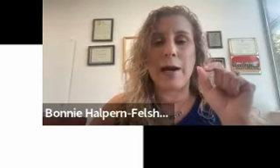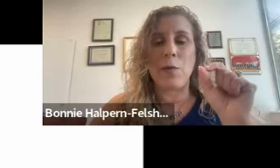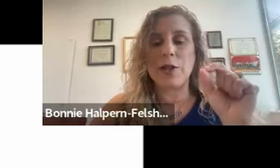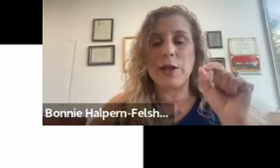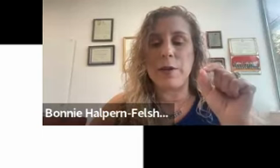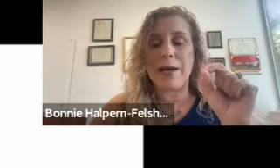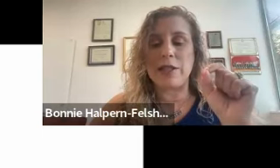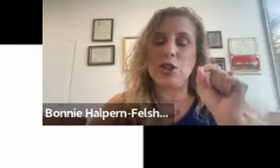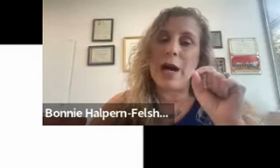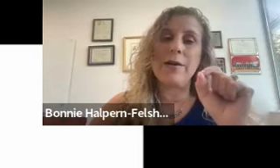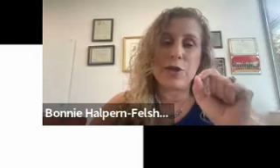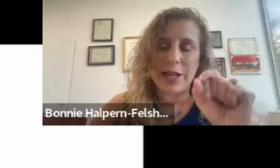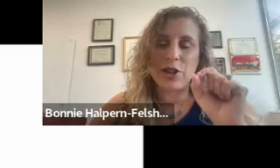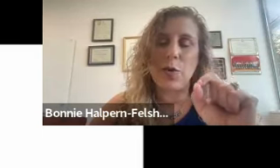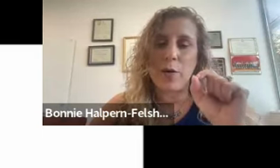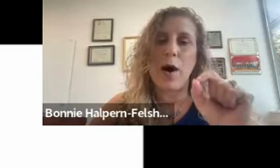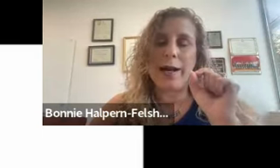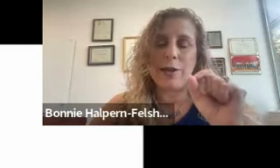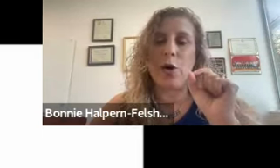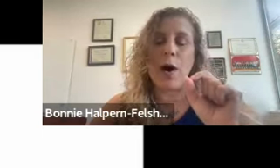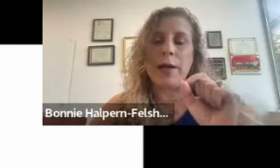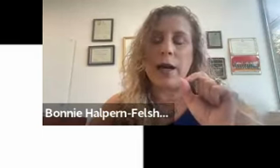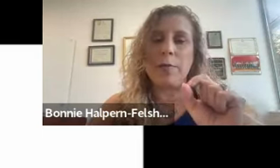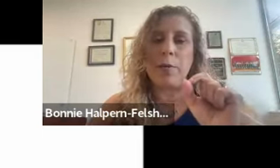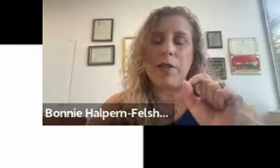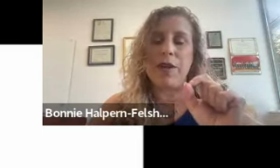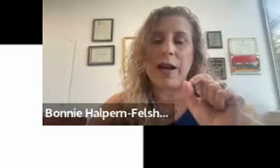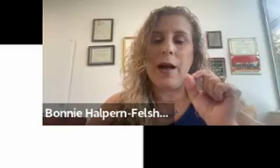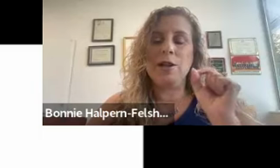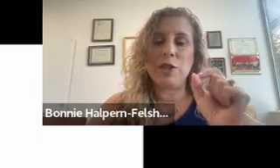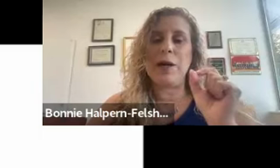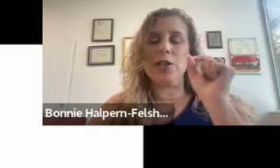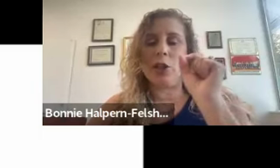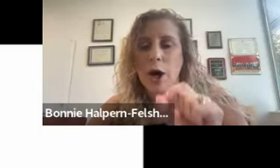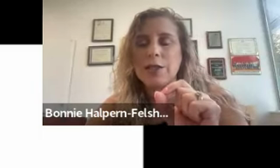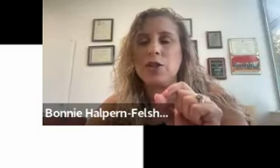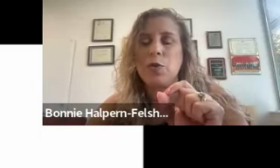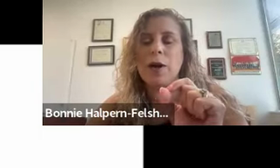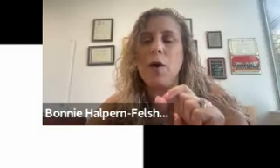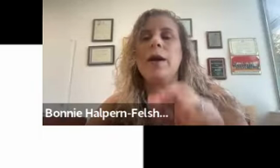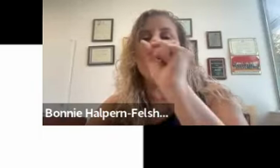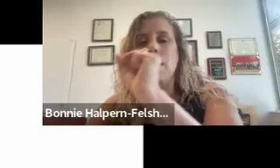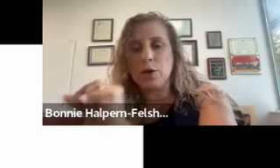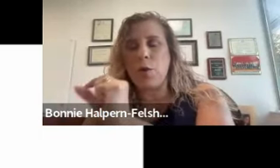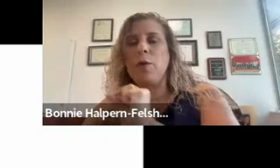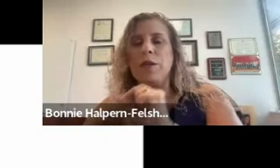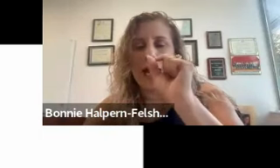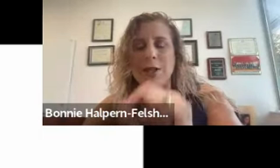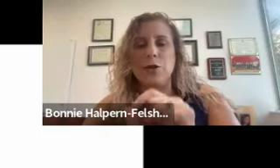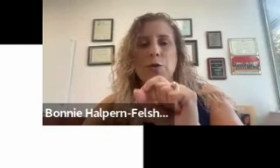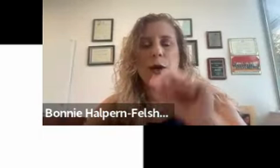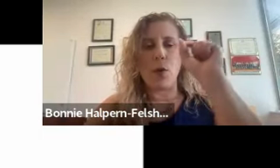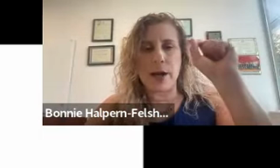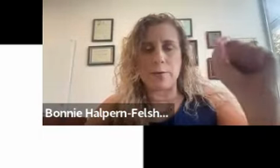because I want to give the message not of age 21. I don't want young people to think just because the law says 21, the